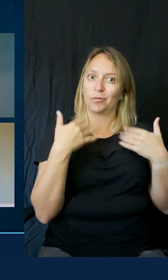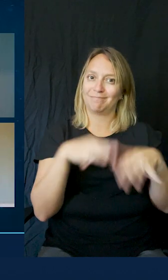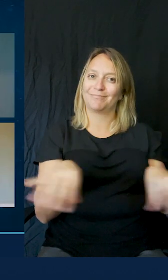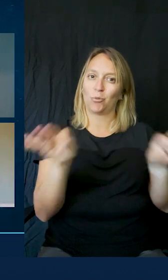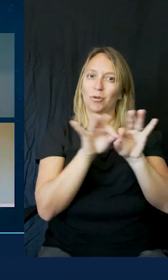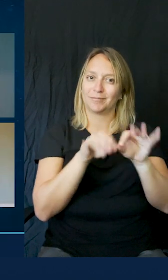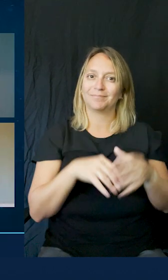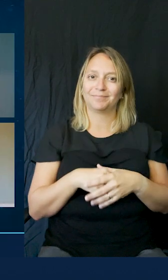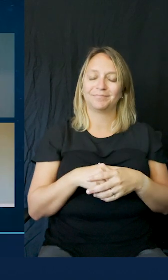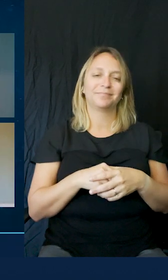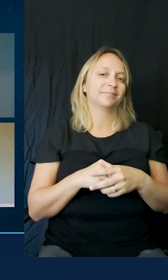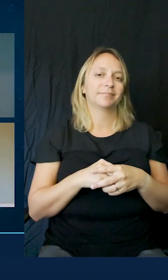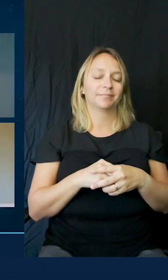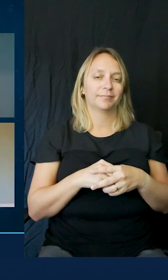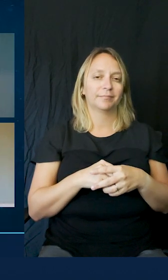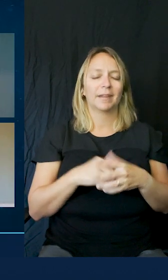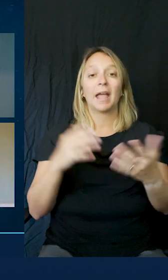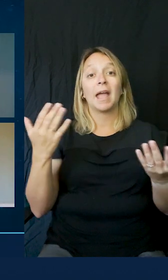Erin, what gives you hope?